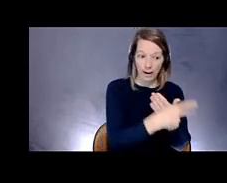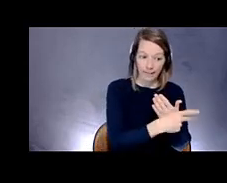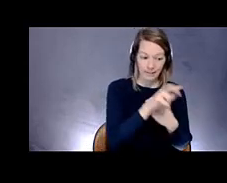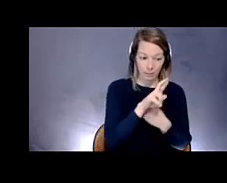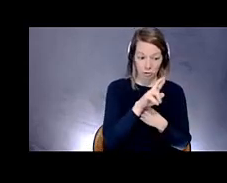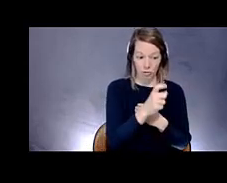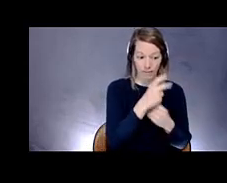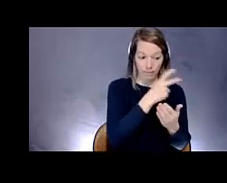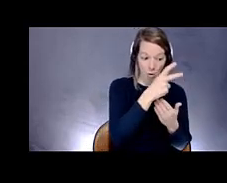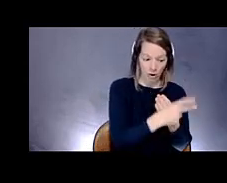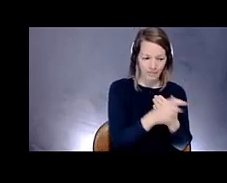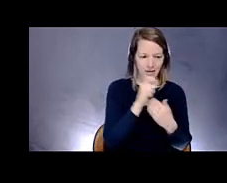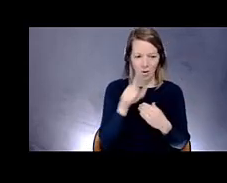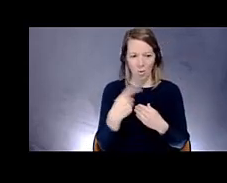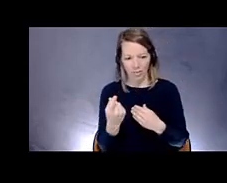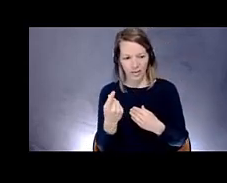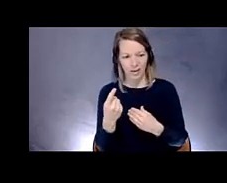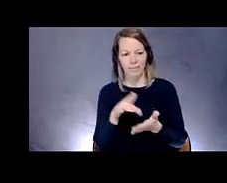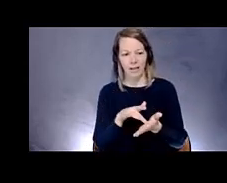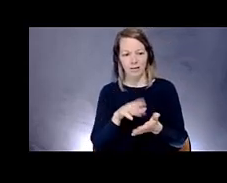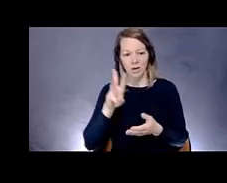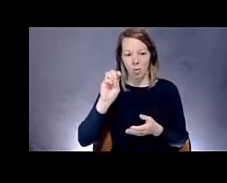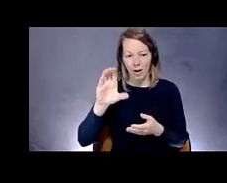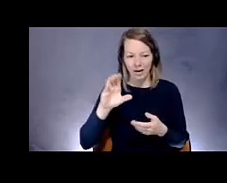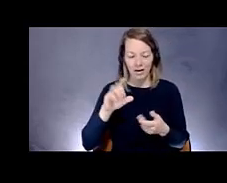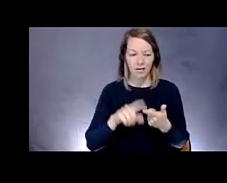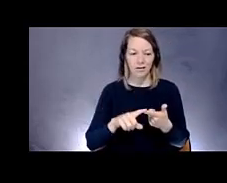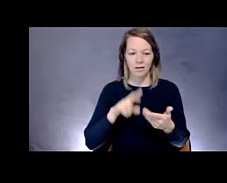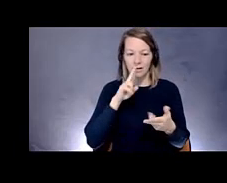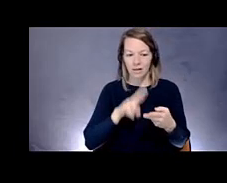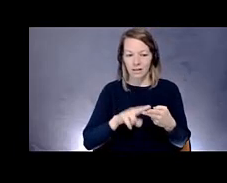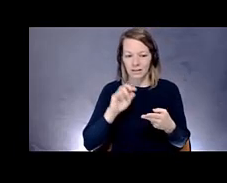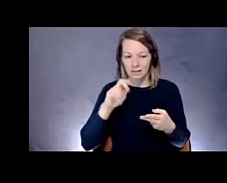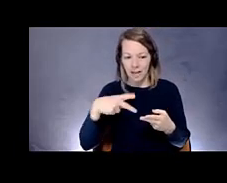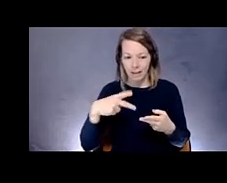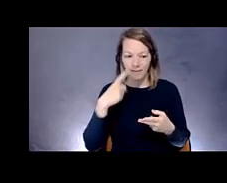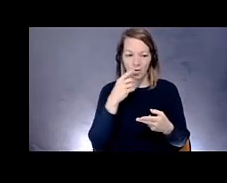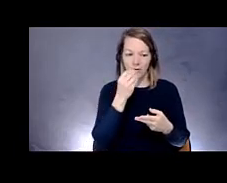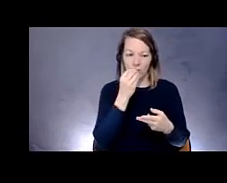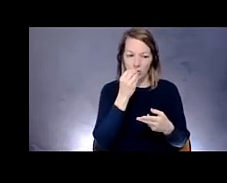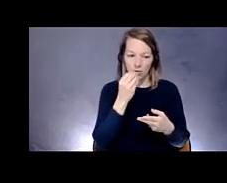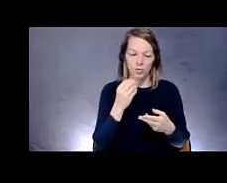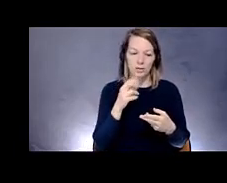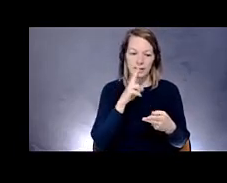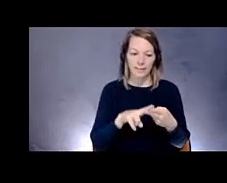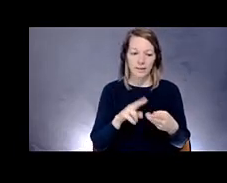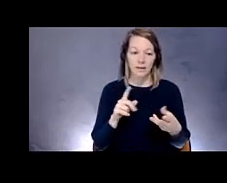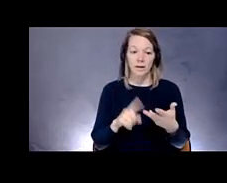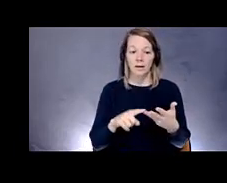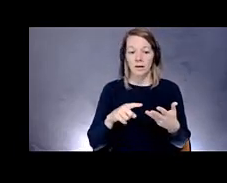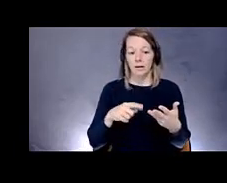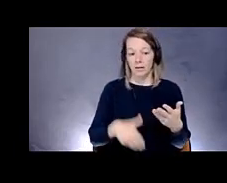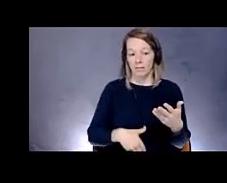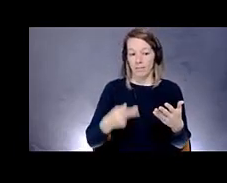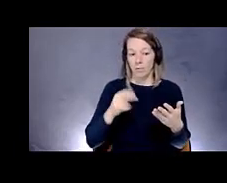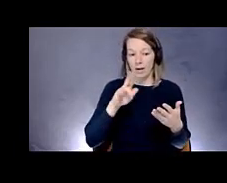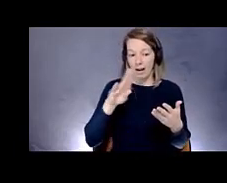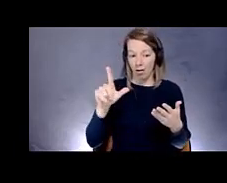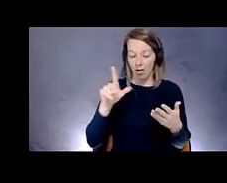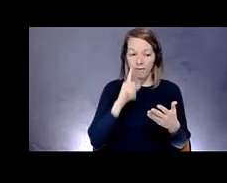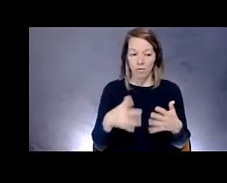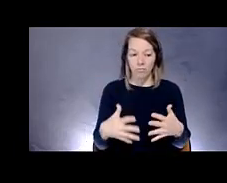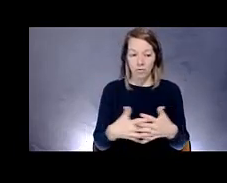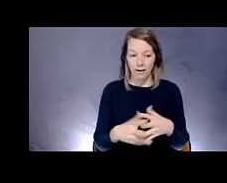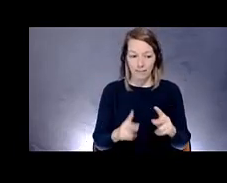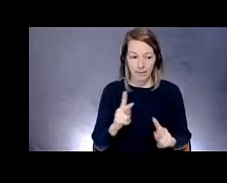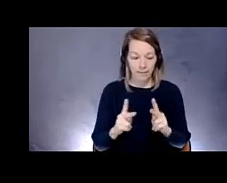for example, WIC to pregnant members, SNAP to those who are food insecure, prenatal support programs to pregnant